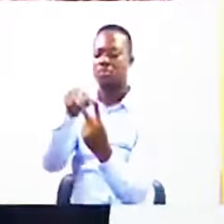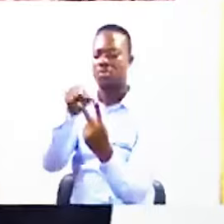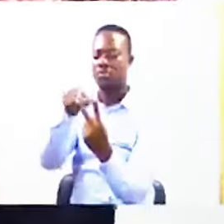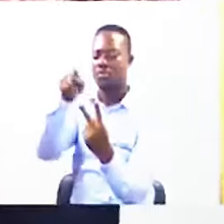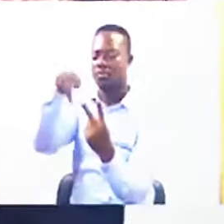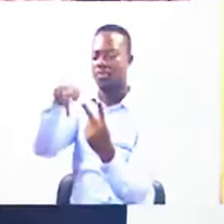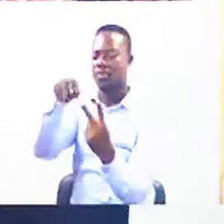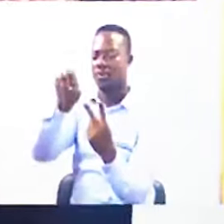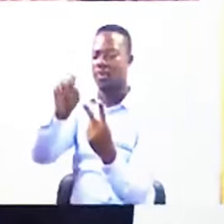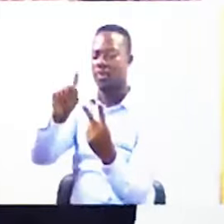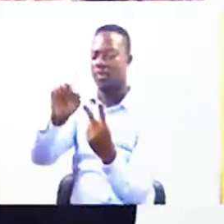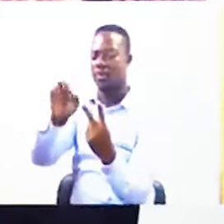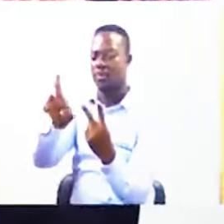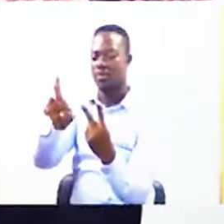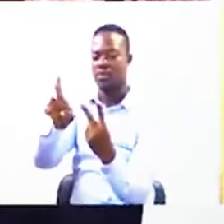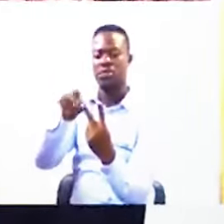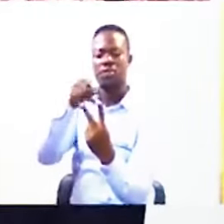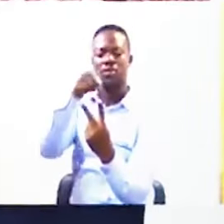opposing